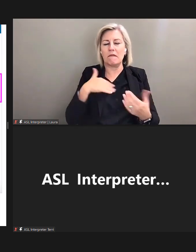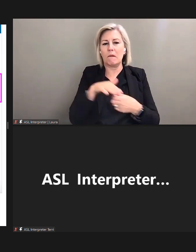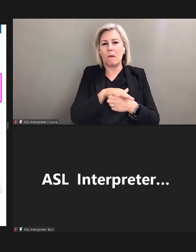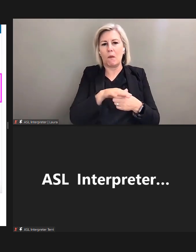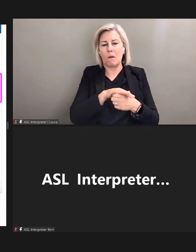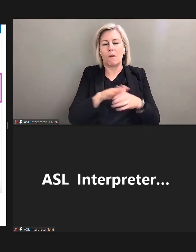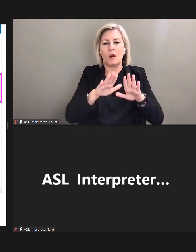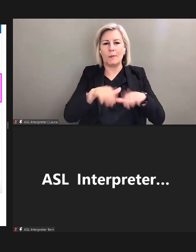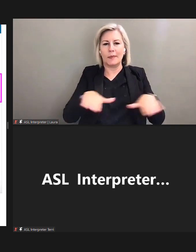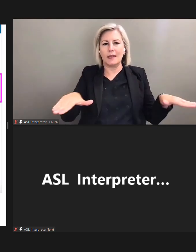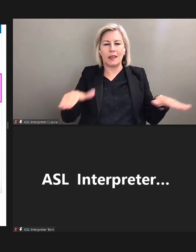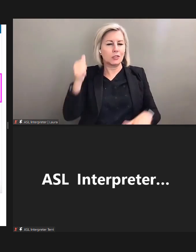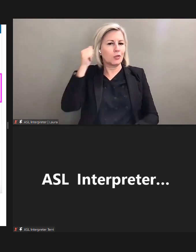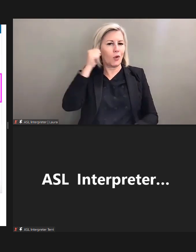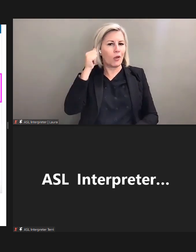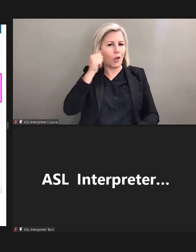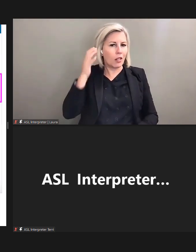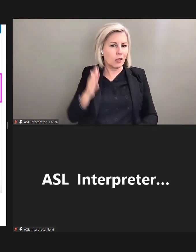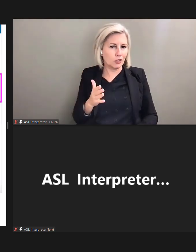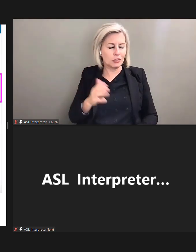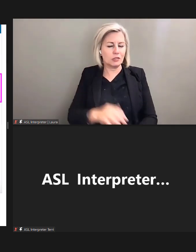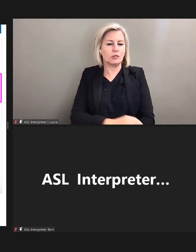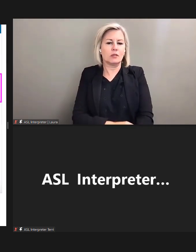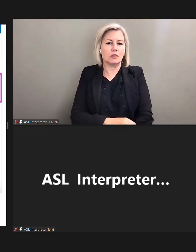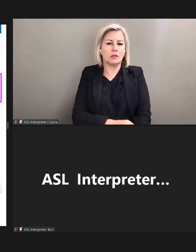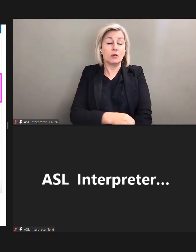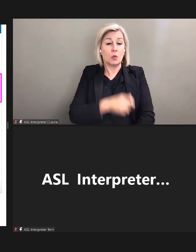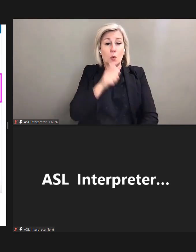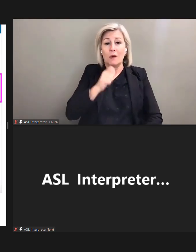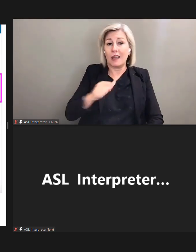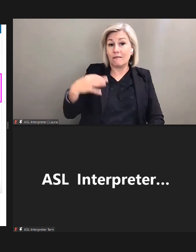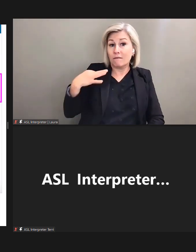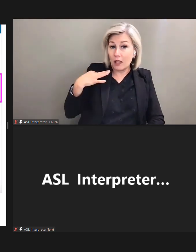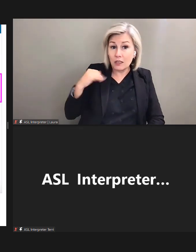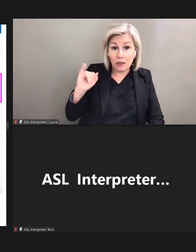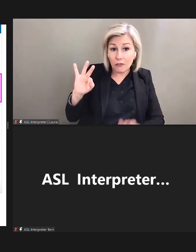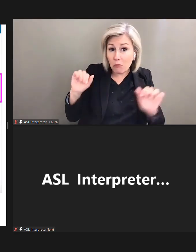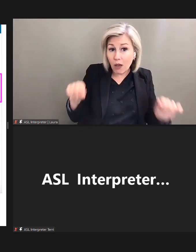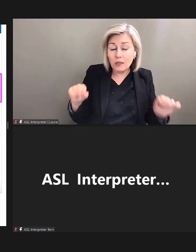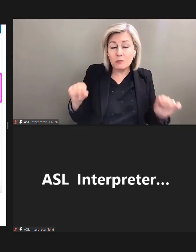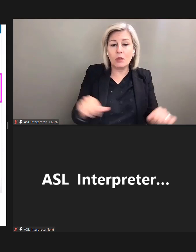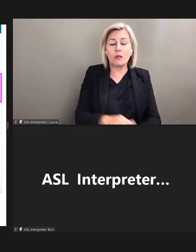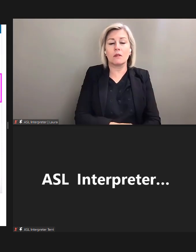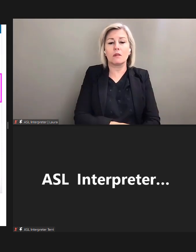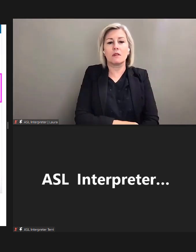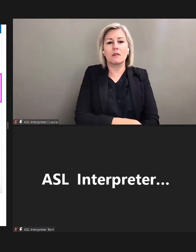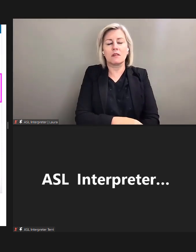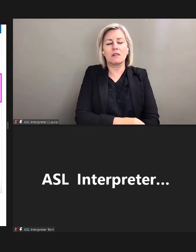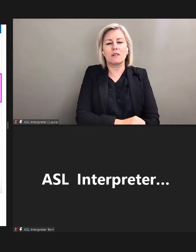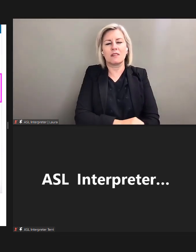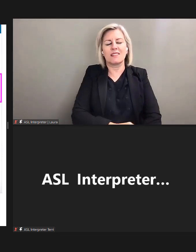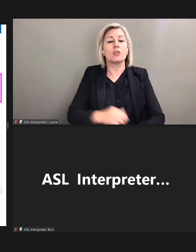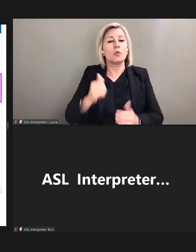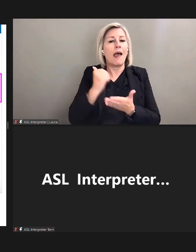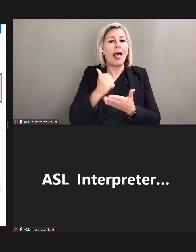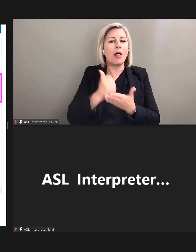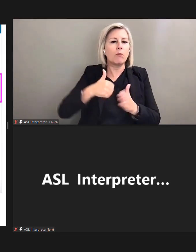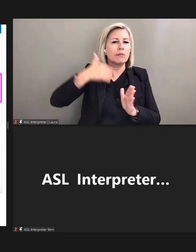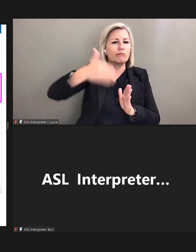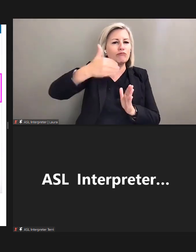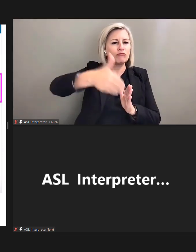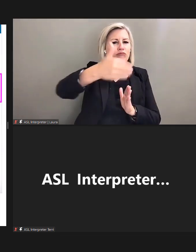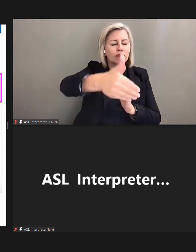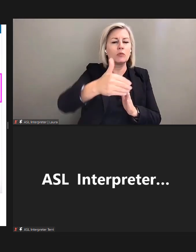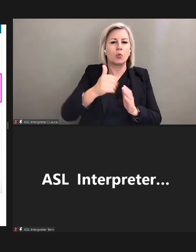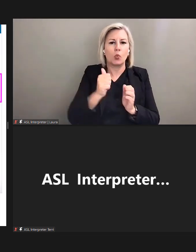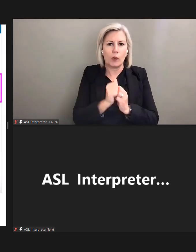local pediatric audiologist who can volunteer if possible to help you out occasionally with some of